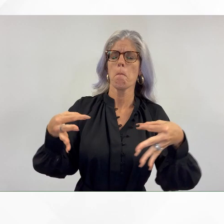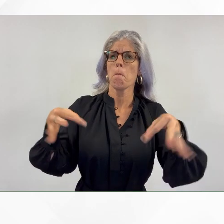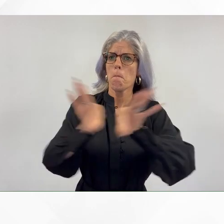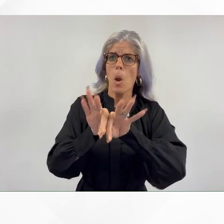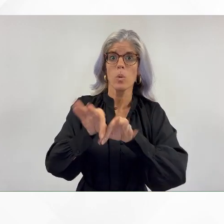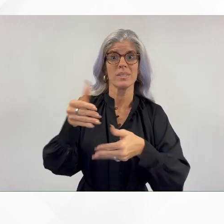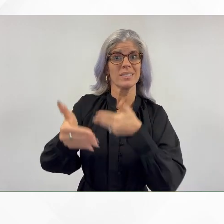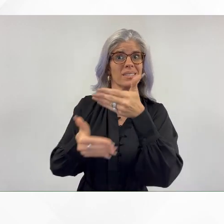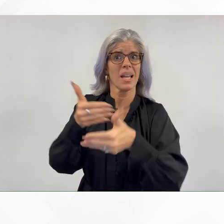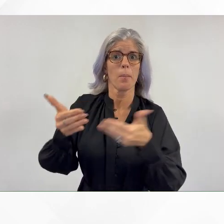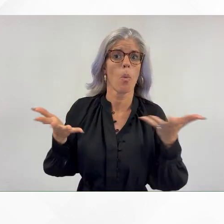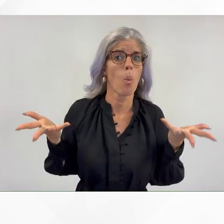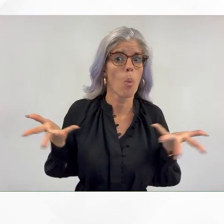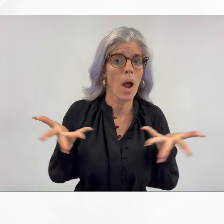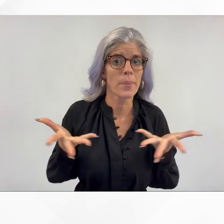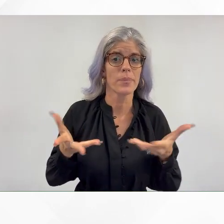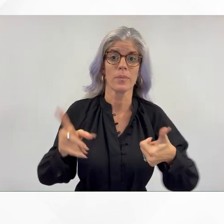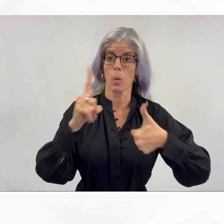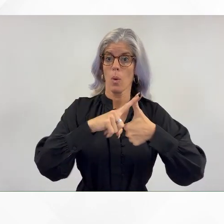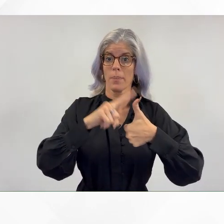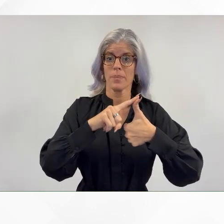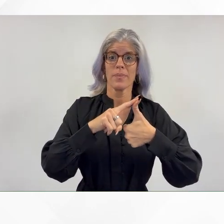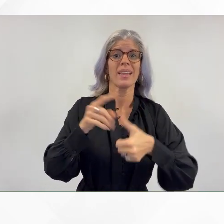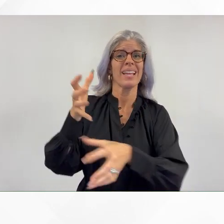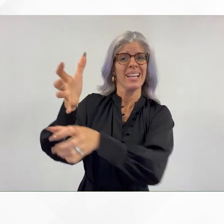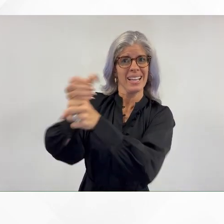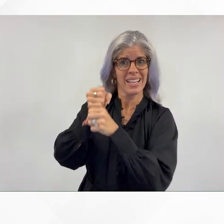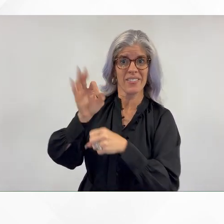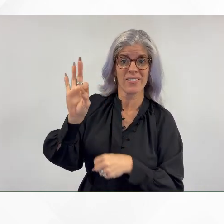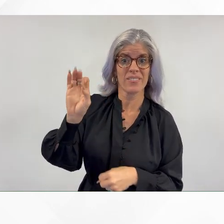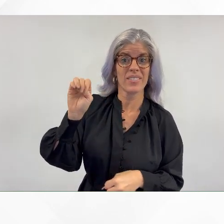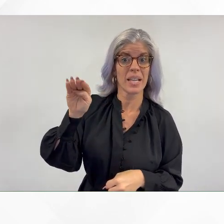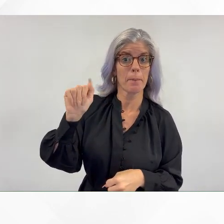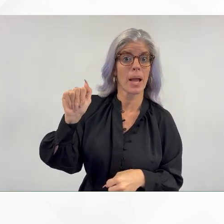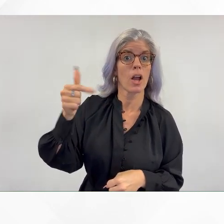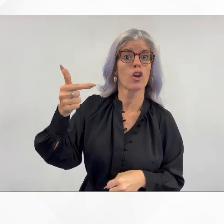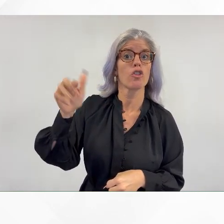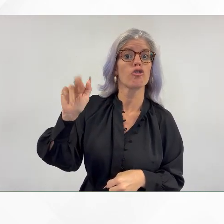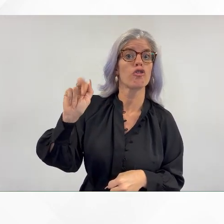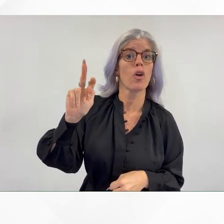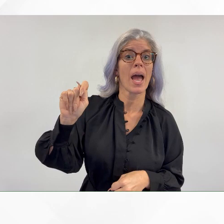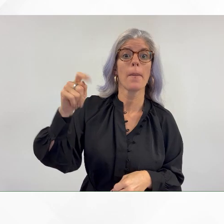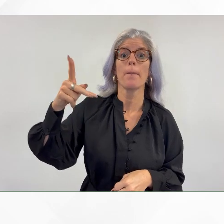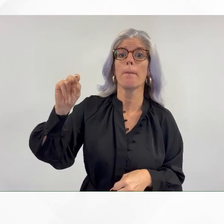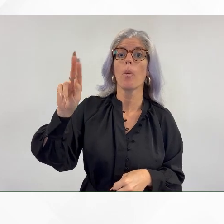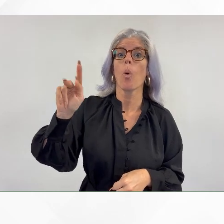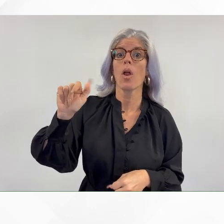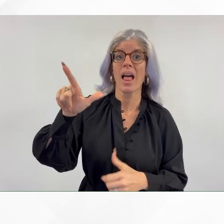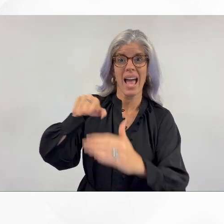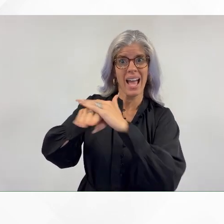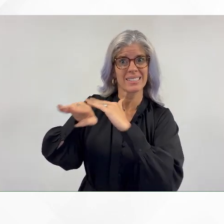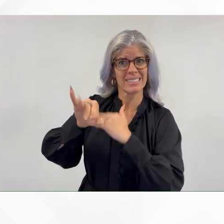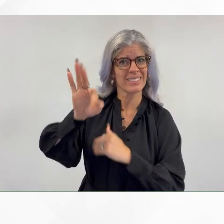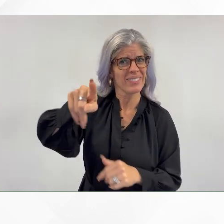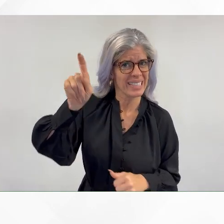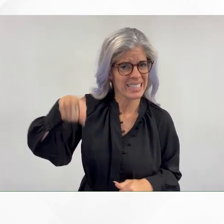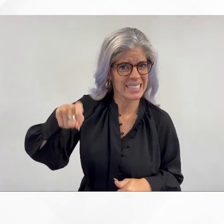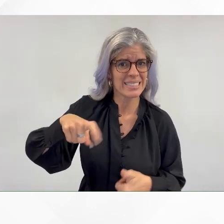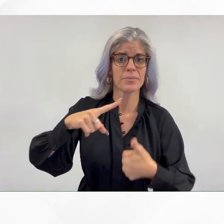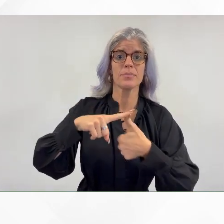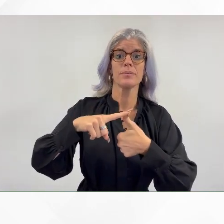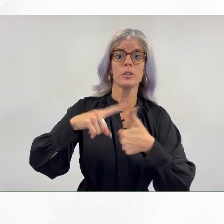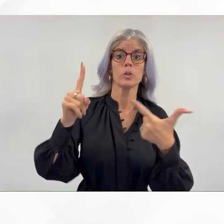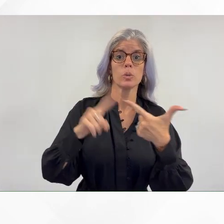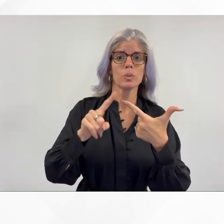As a reminder, the important steps are: get FEMA's Grants Portal access if needed, apply for an SBA loan if